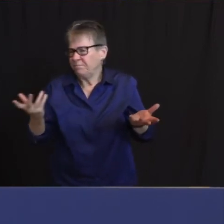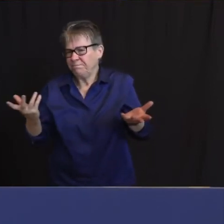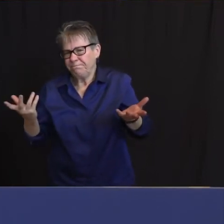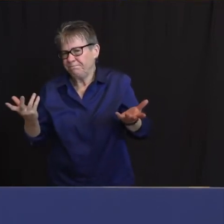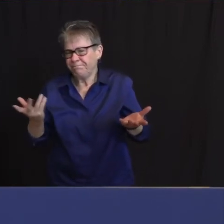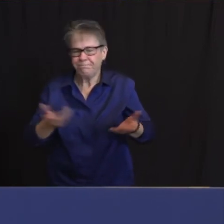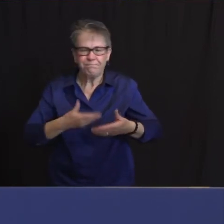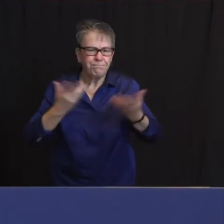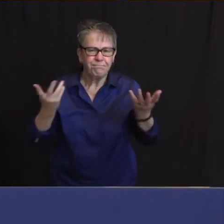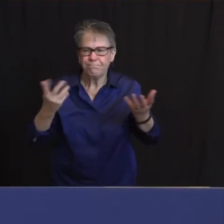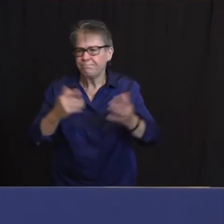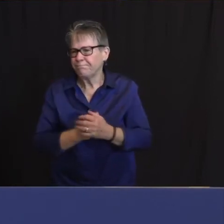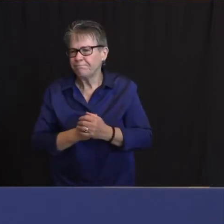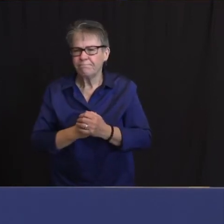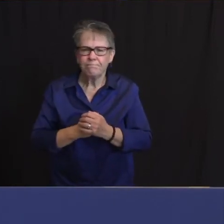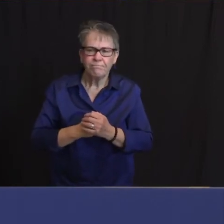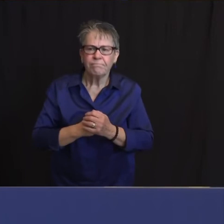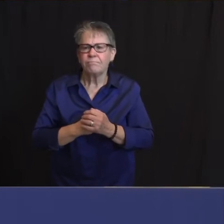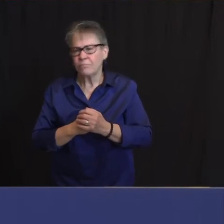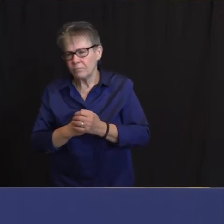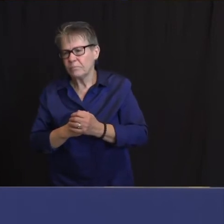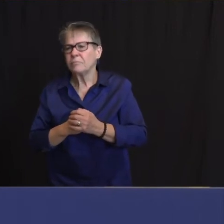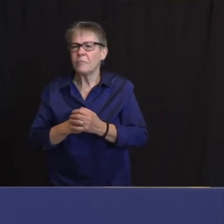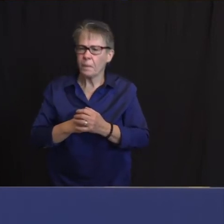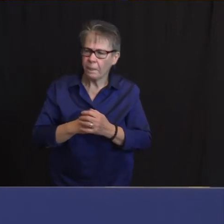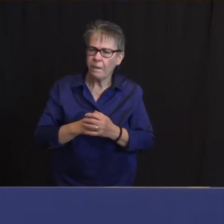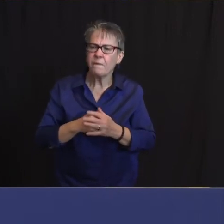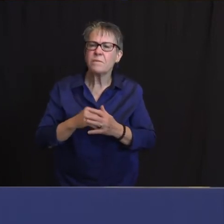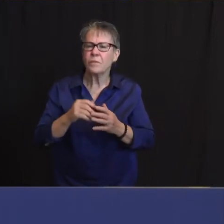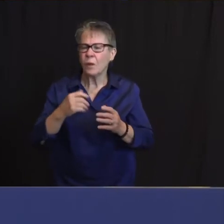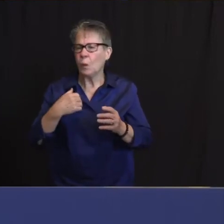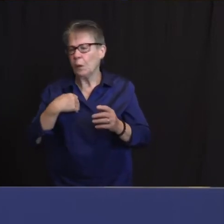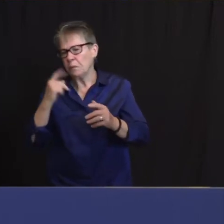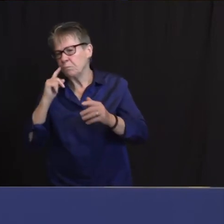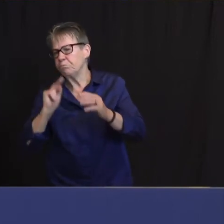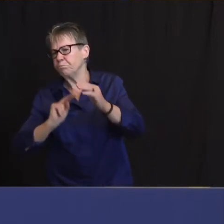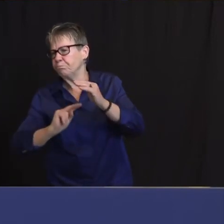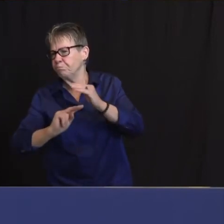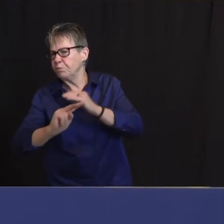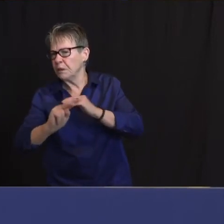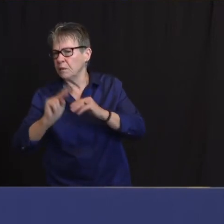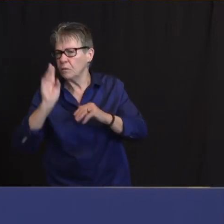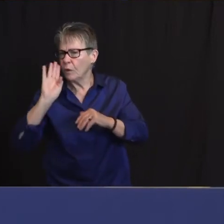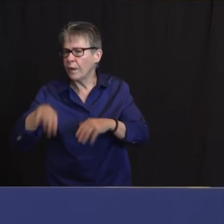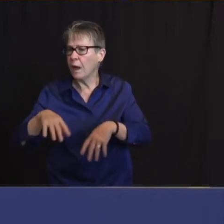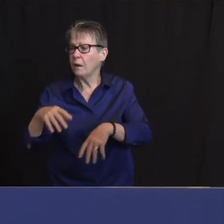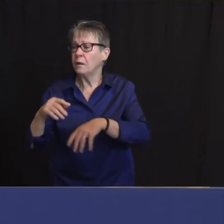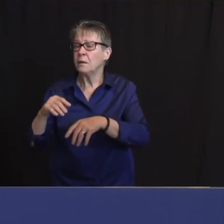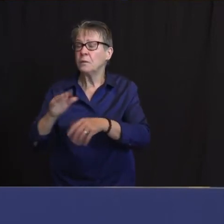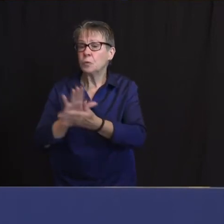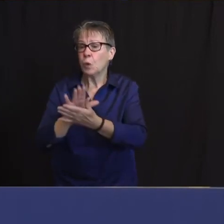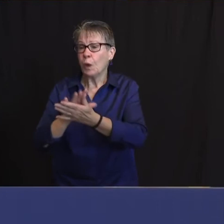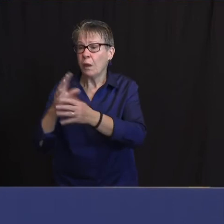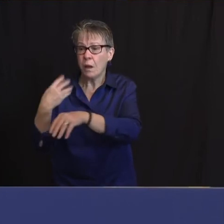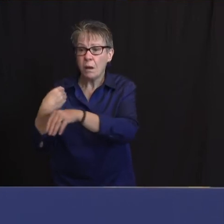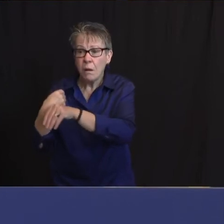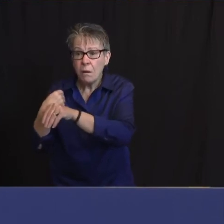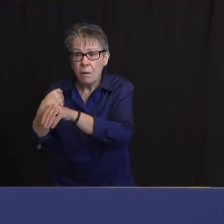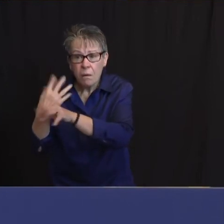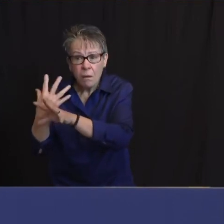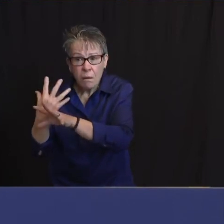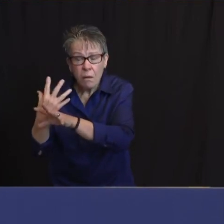the way, it started, as we predicted, more remote and then got more hybrid in particular. It then went back to more